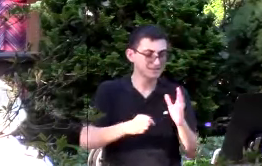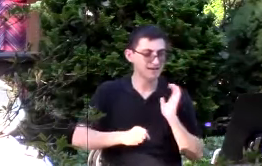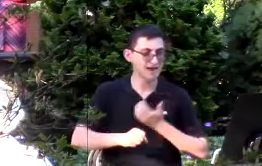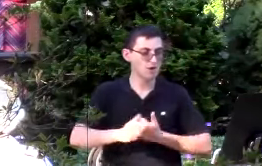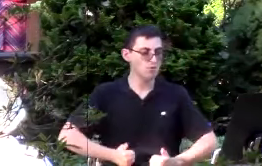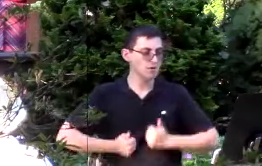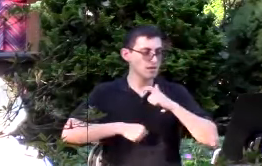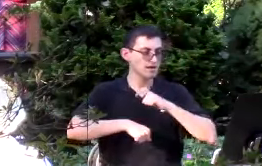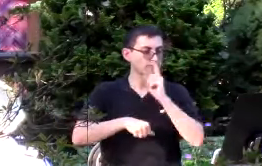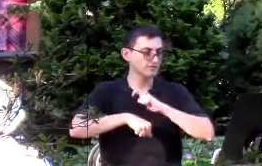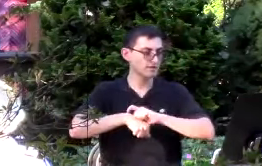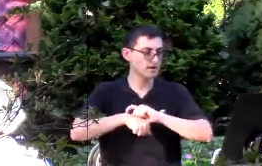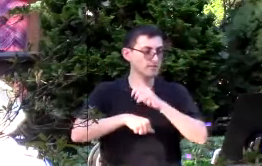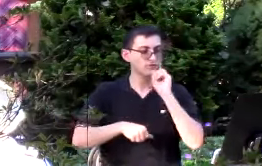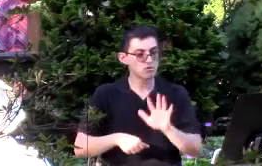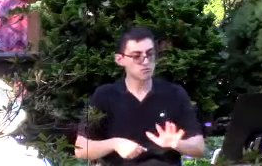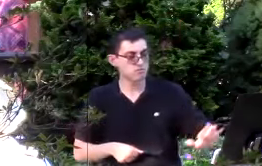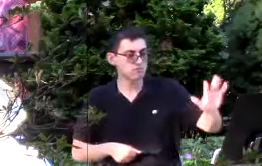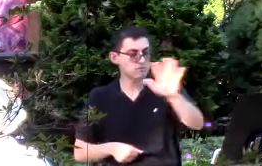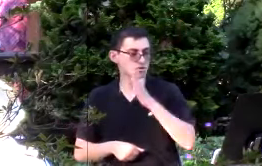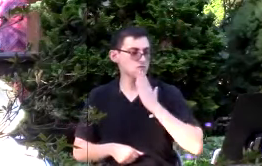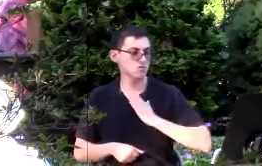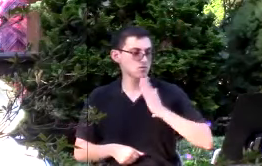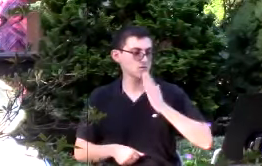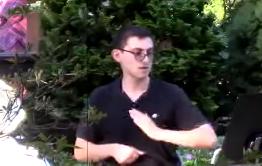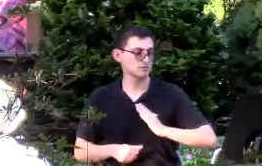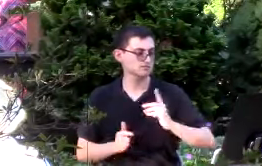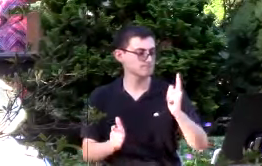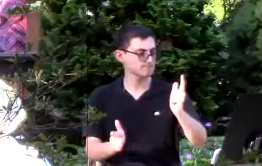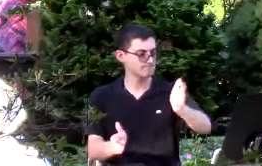v'yomechon v'fayedecho bet Yisrael